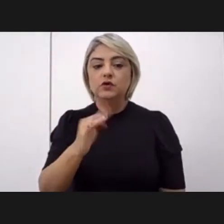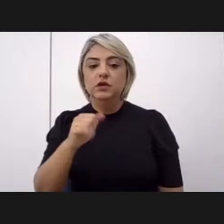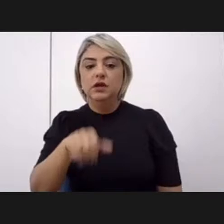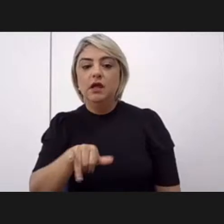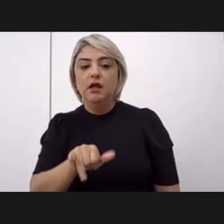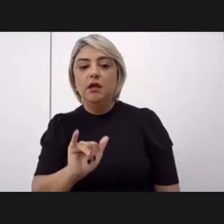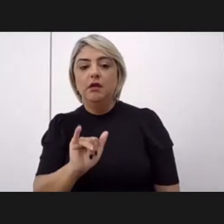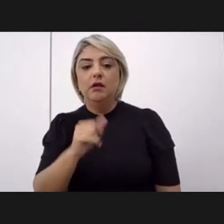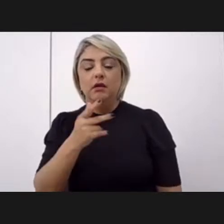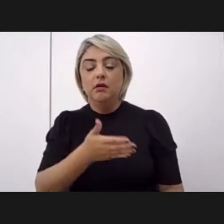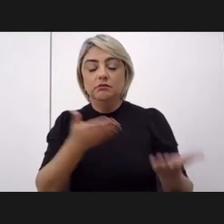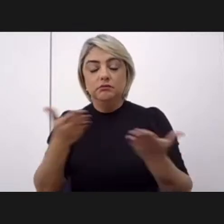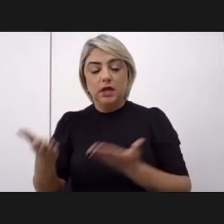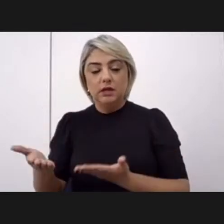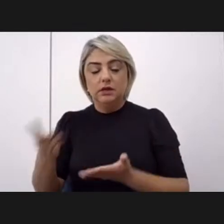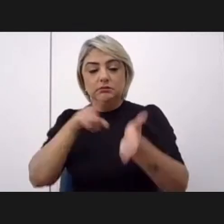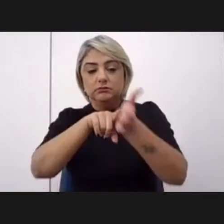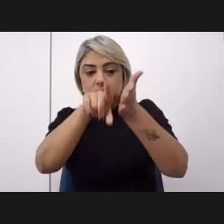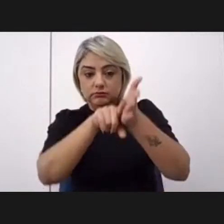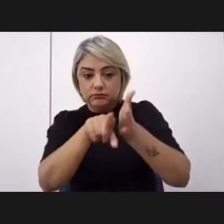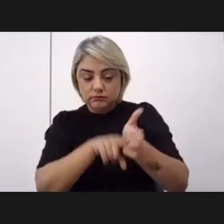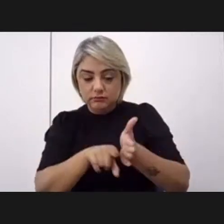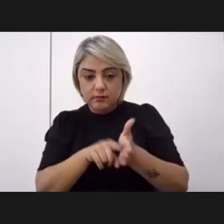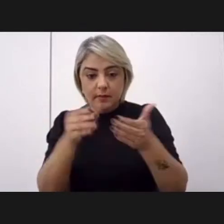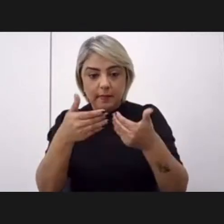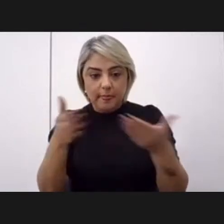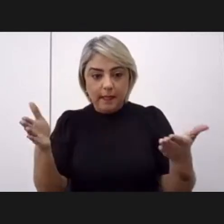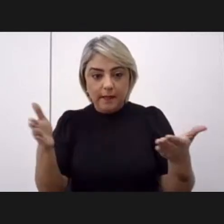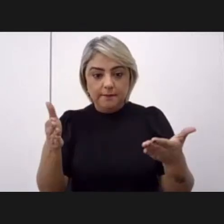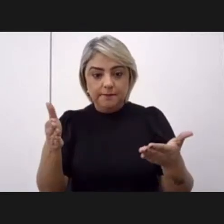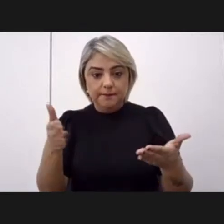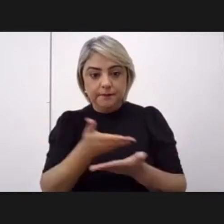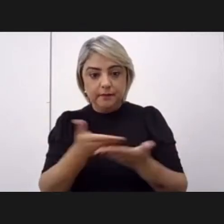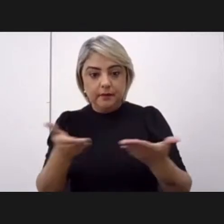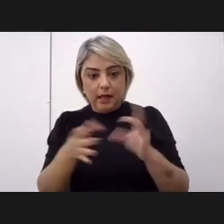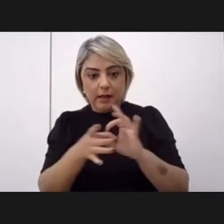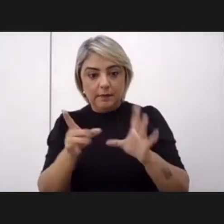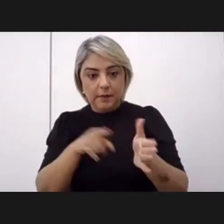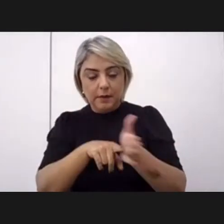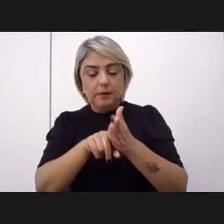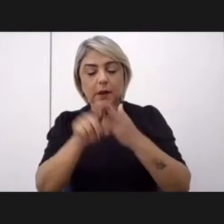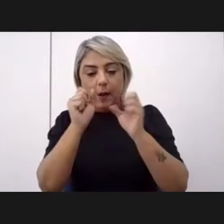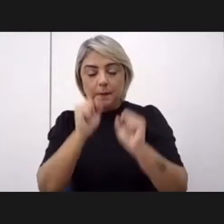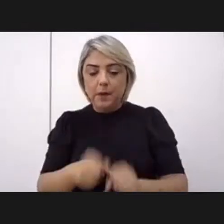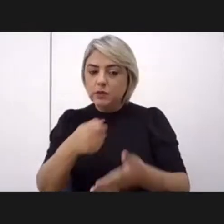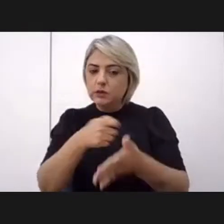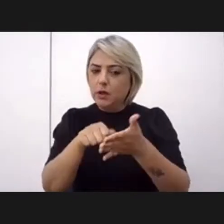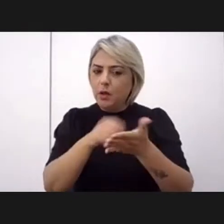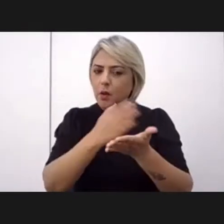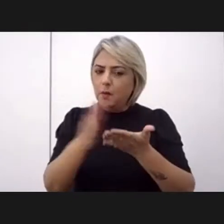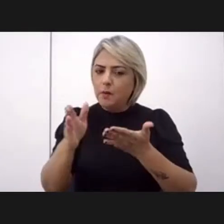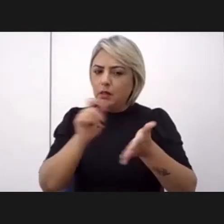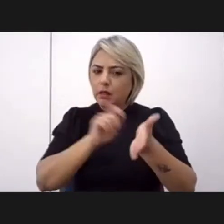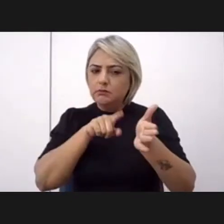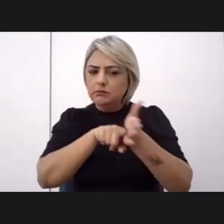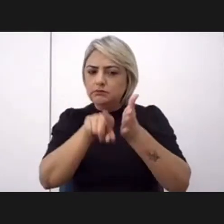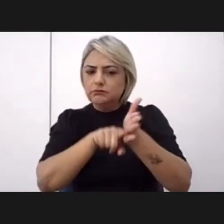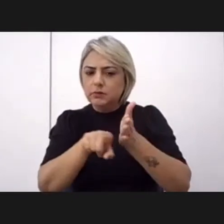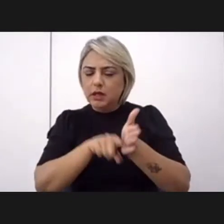questions. We're going to open the floor to the questions. So you can start asking your questions at any time, but we are